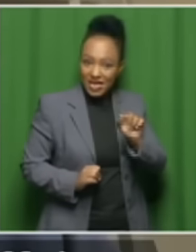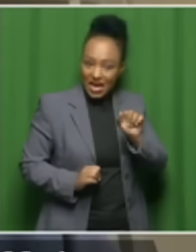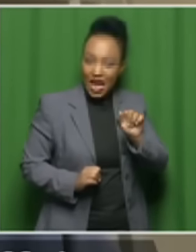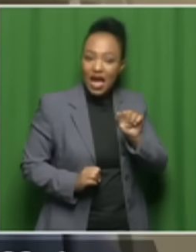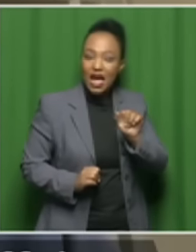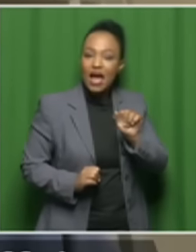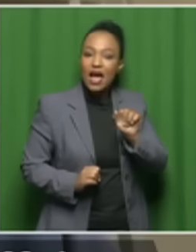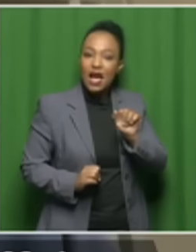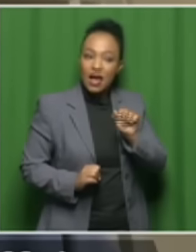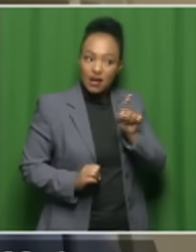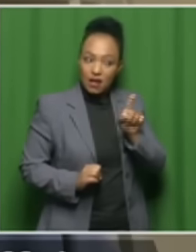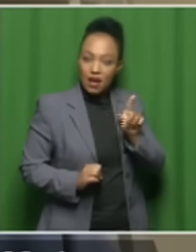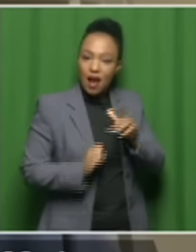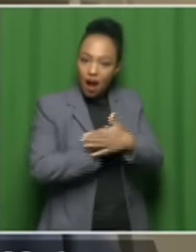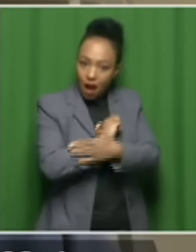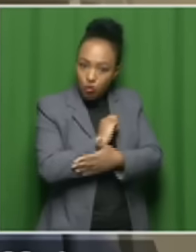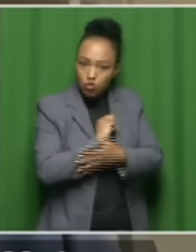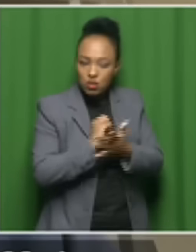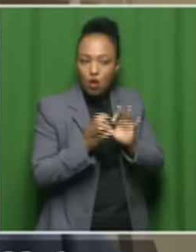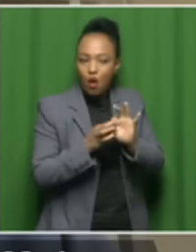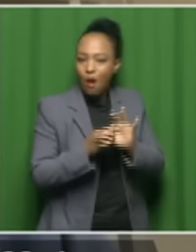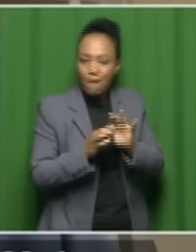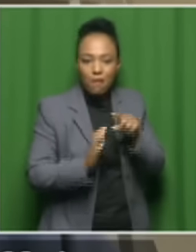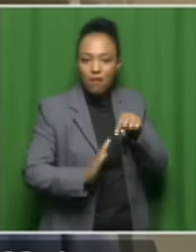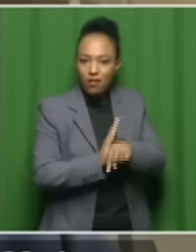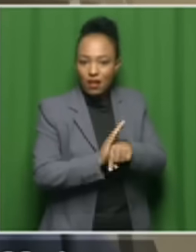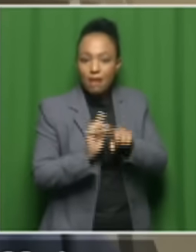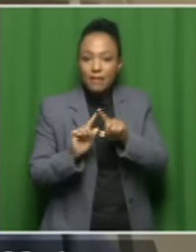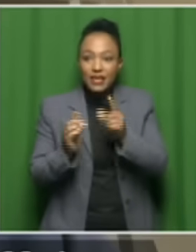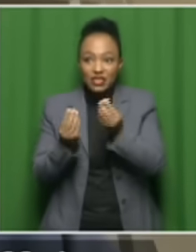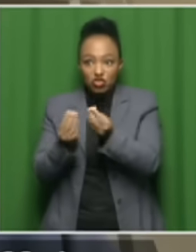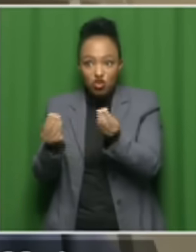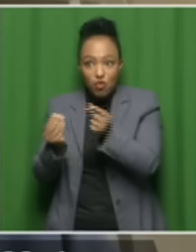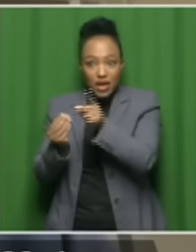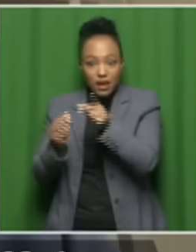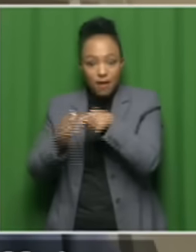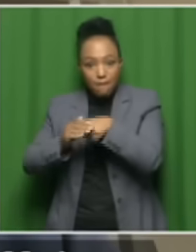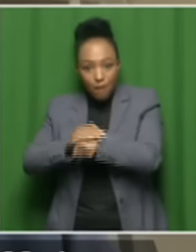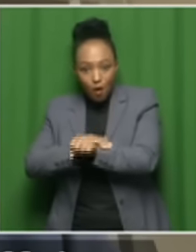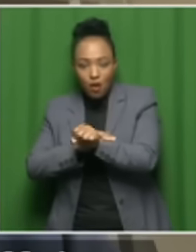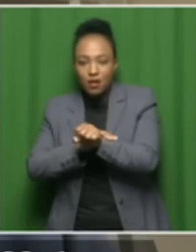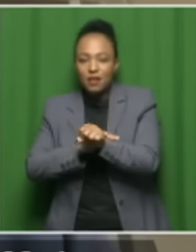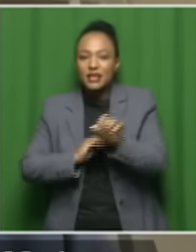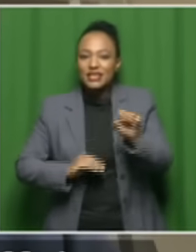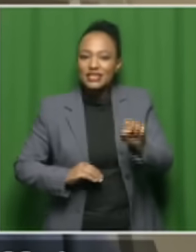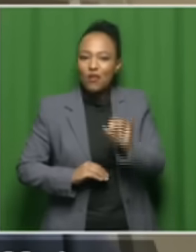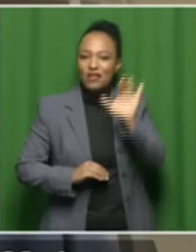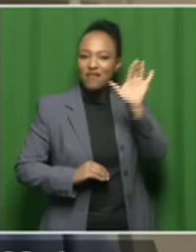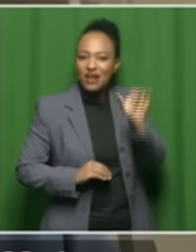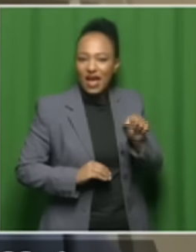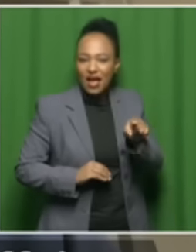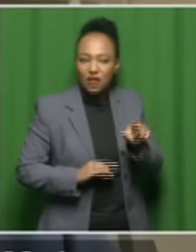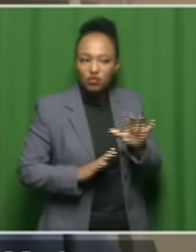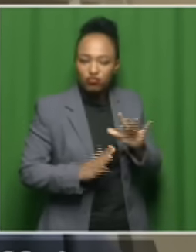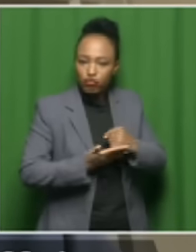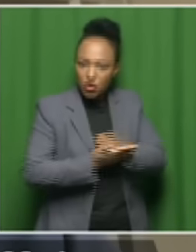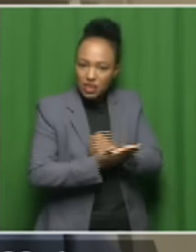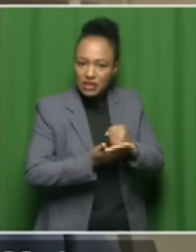had children, those children then lost the right to South African citizenship. Sure.